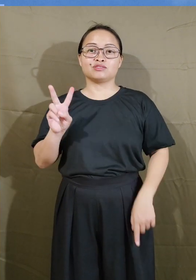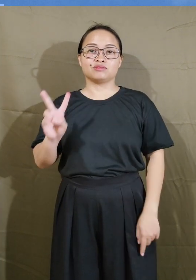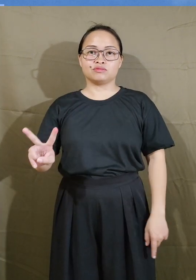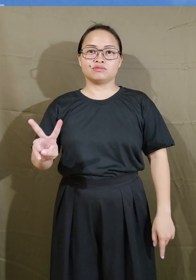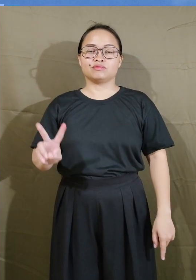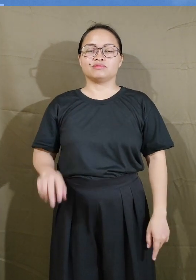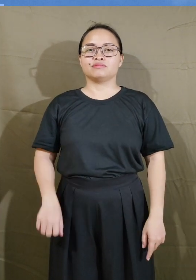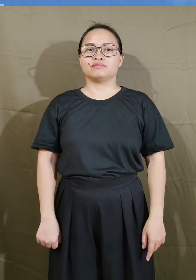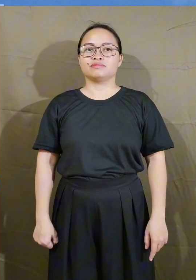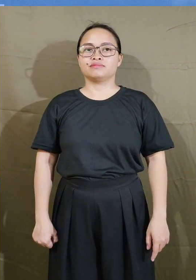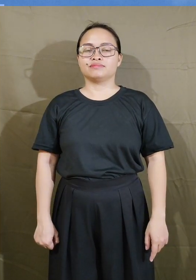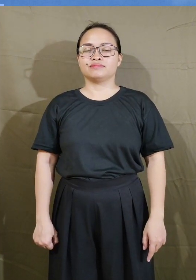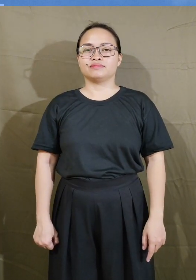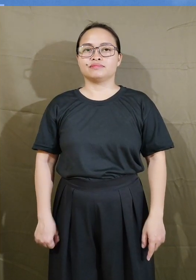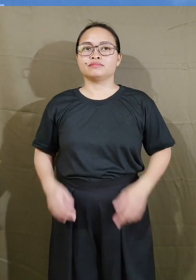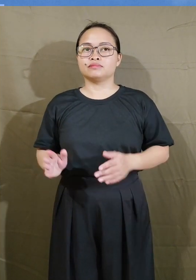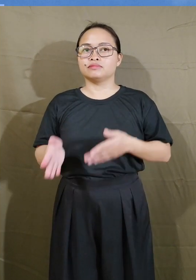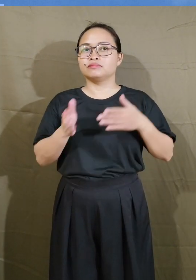We get 2.